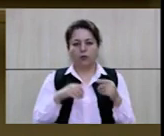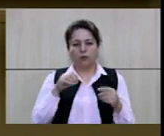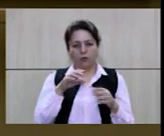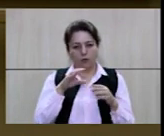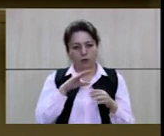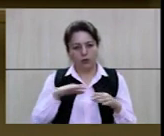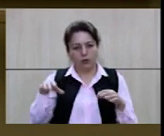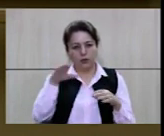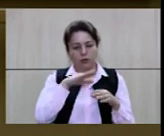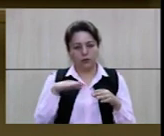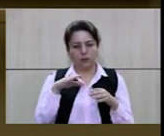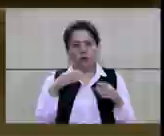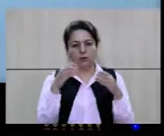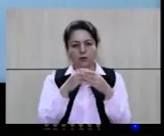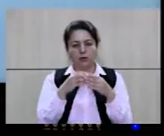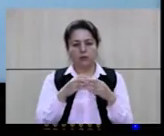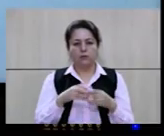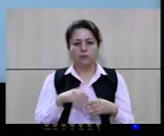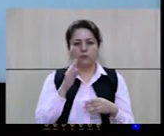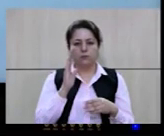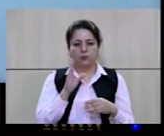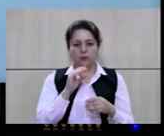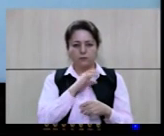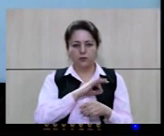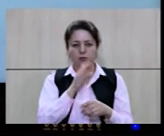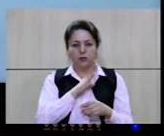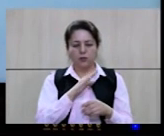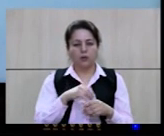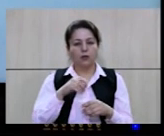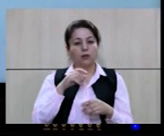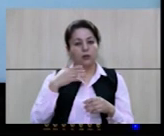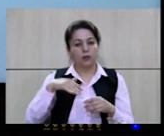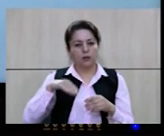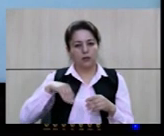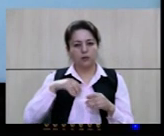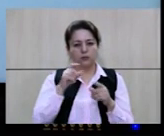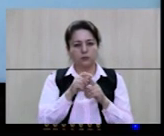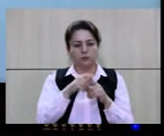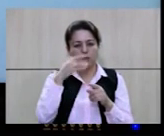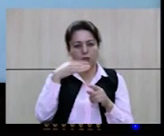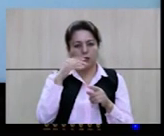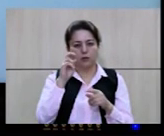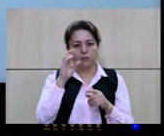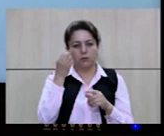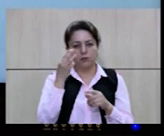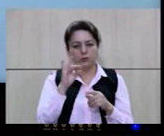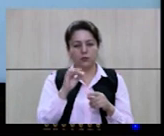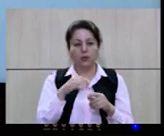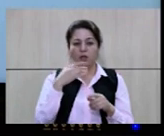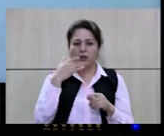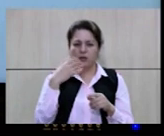hisoblangan. Keyingi so'zimiz 50 boshi. 40-50 otliq askar